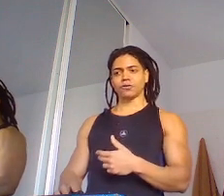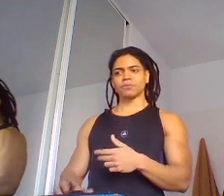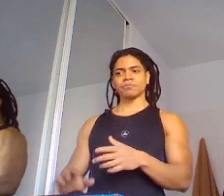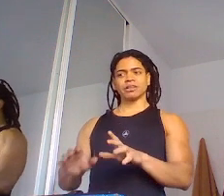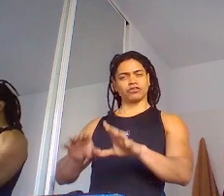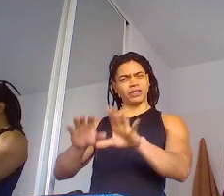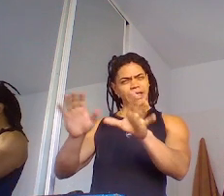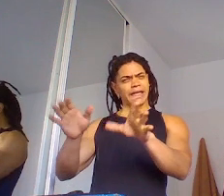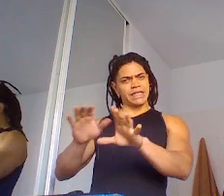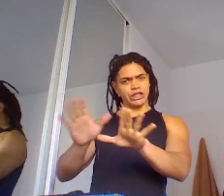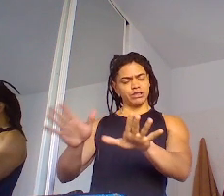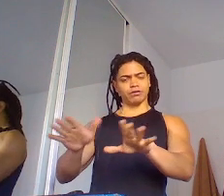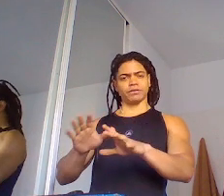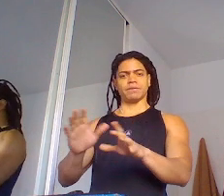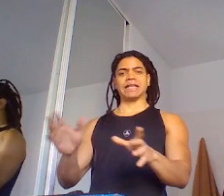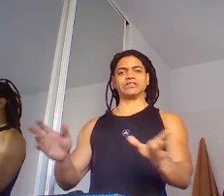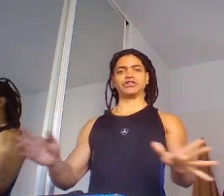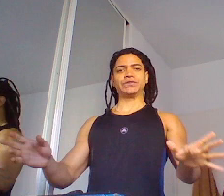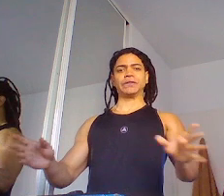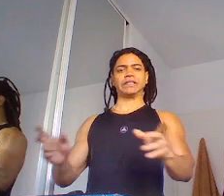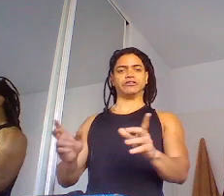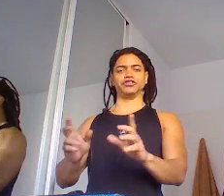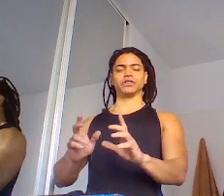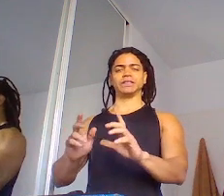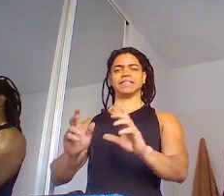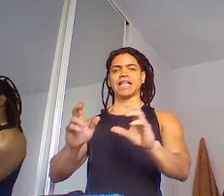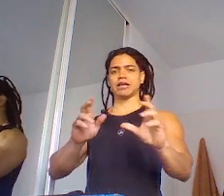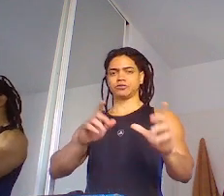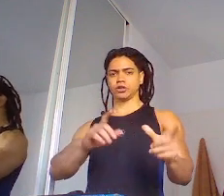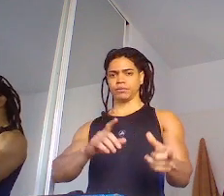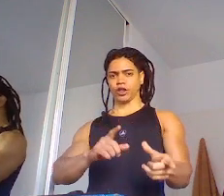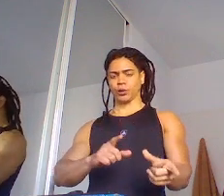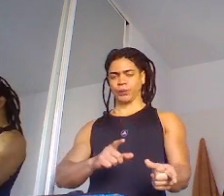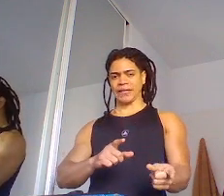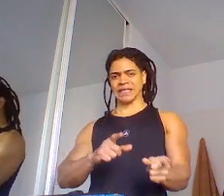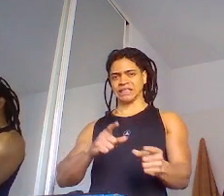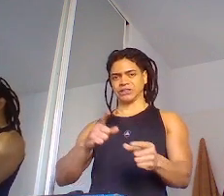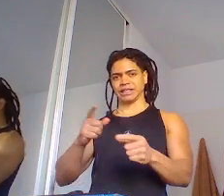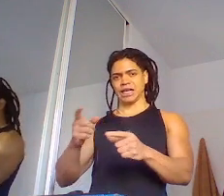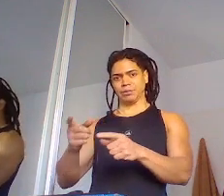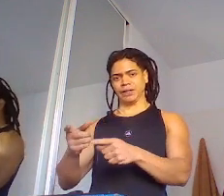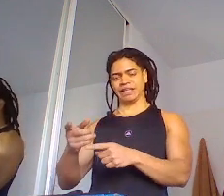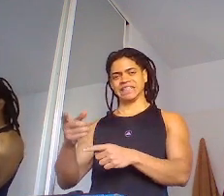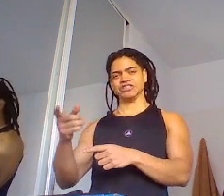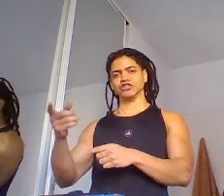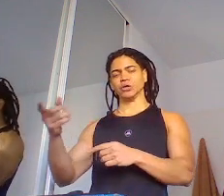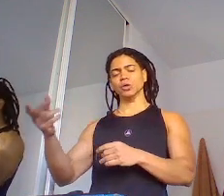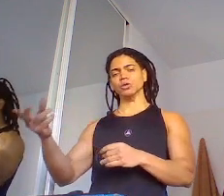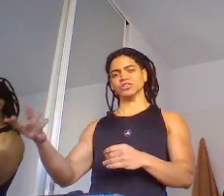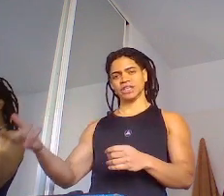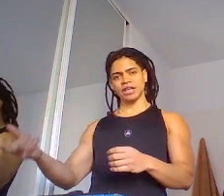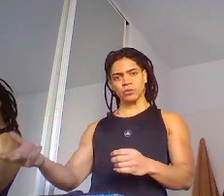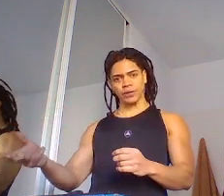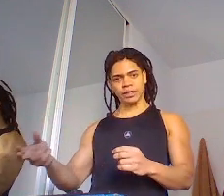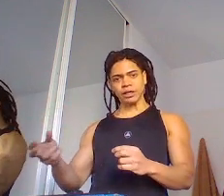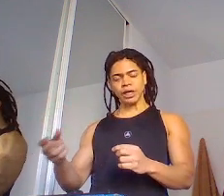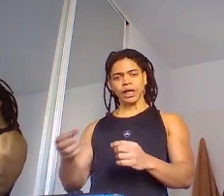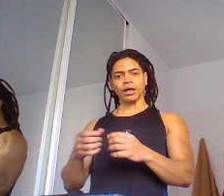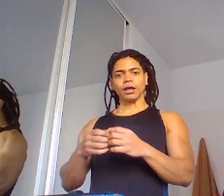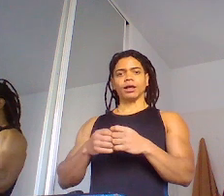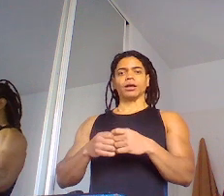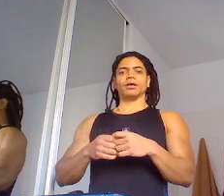cash flow. So the TLDR of the balance sheet is just a snapshot of the company assets, liabilities, and shareholders'